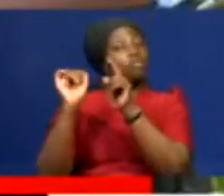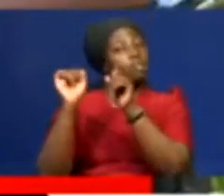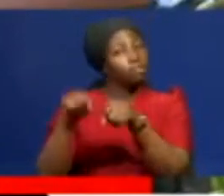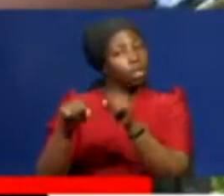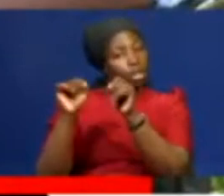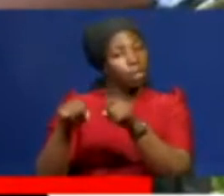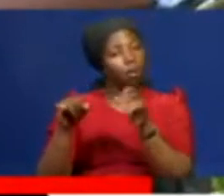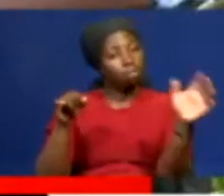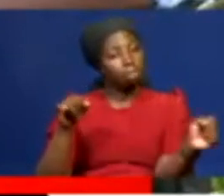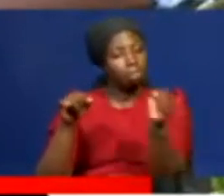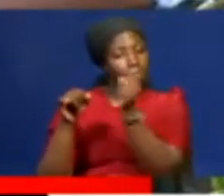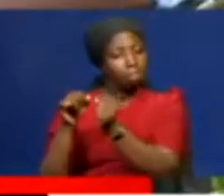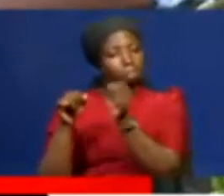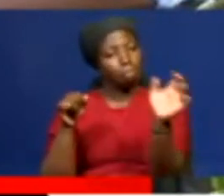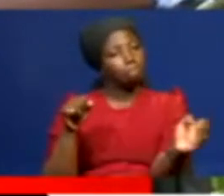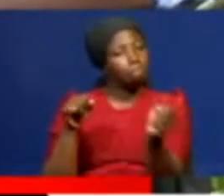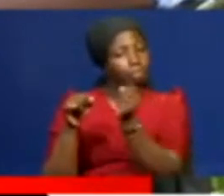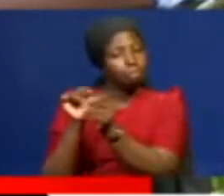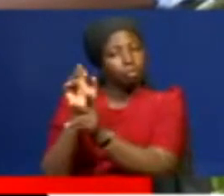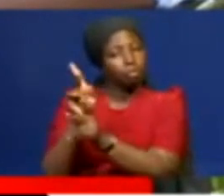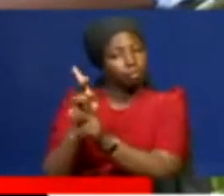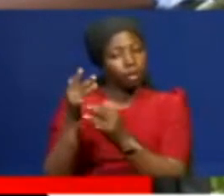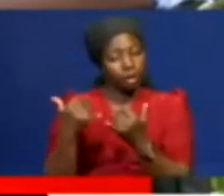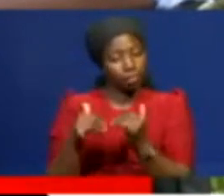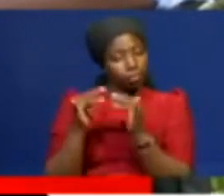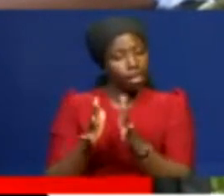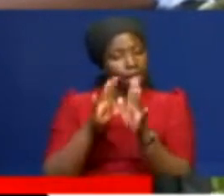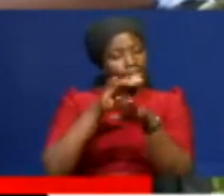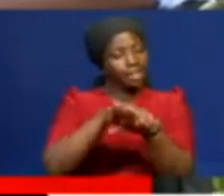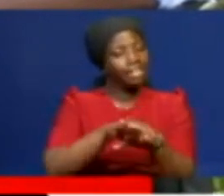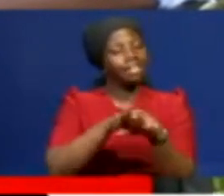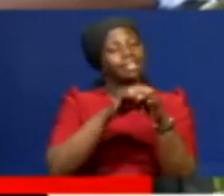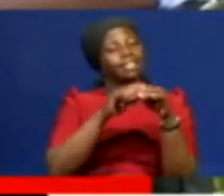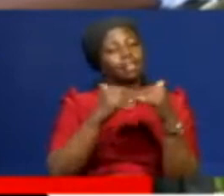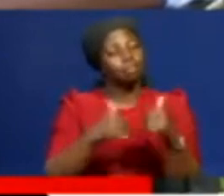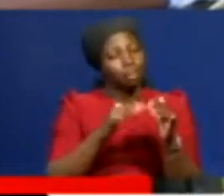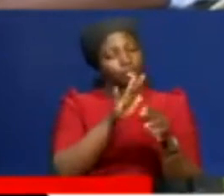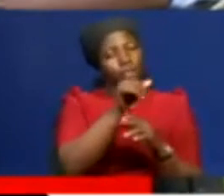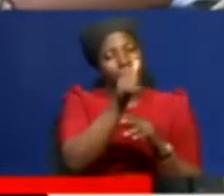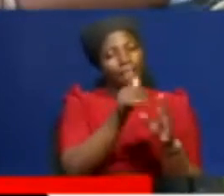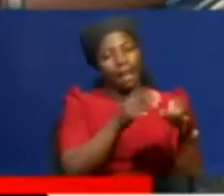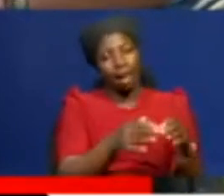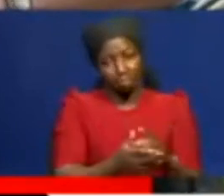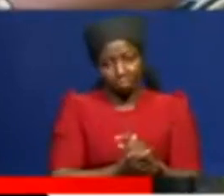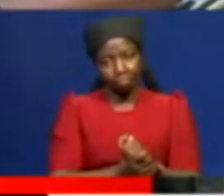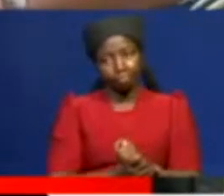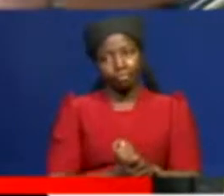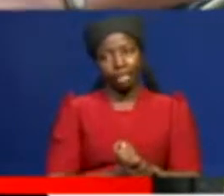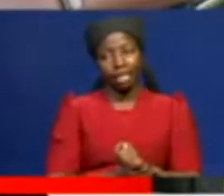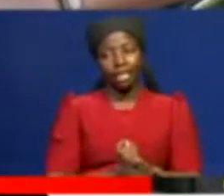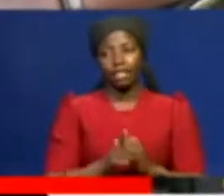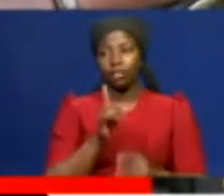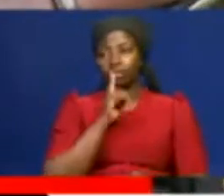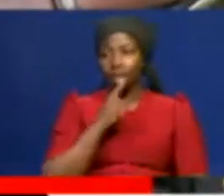to retaining players or getting players or attracting traction of this, of these young players or these young talents. So what basically